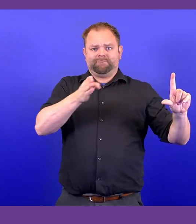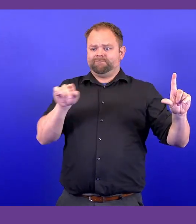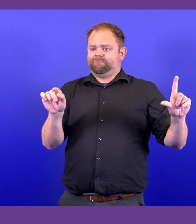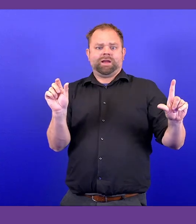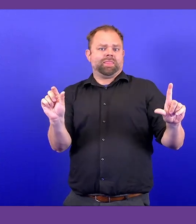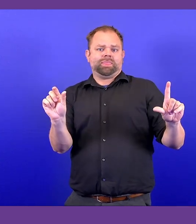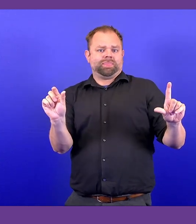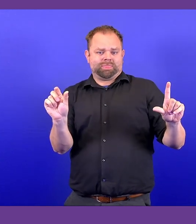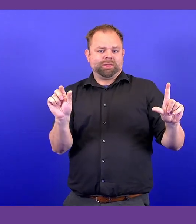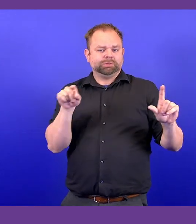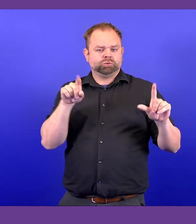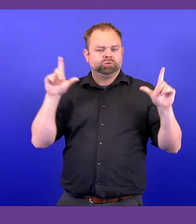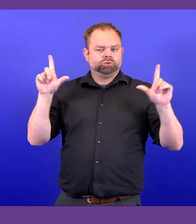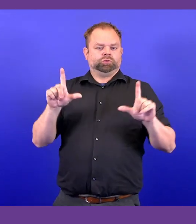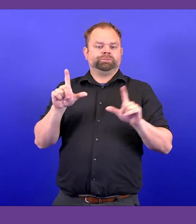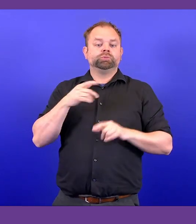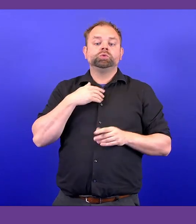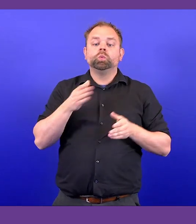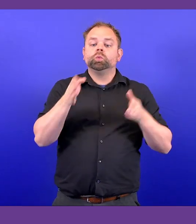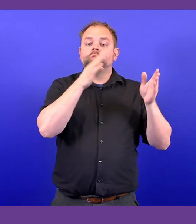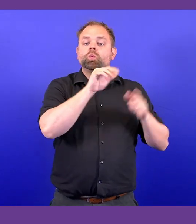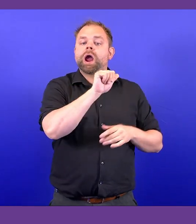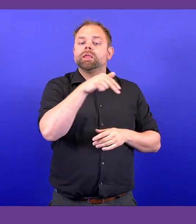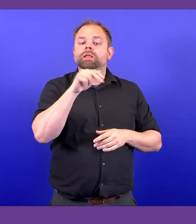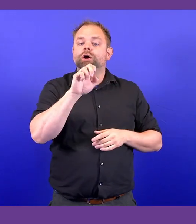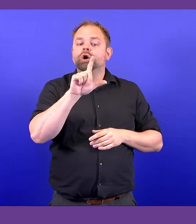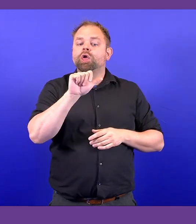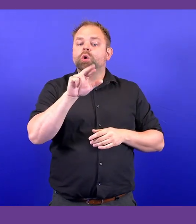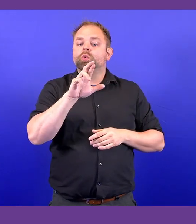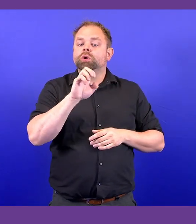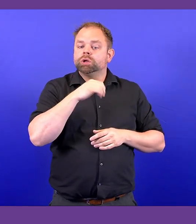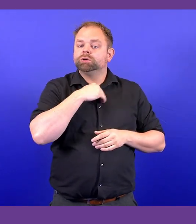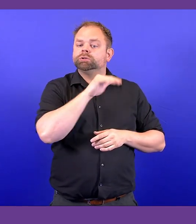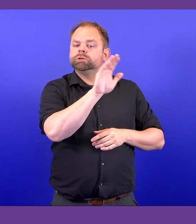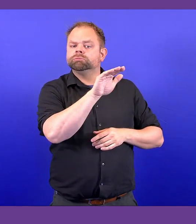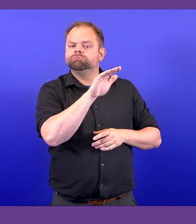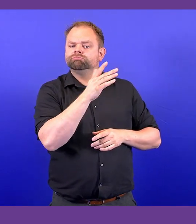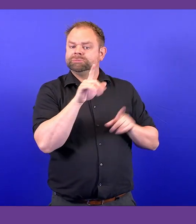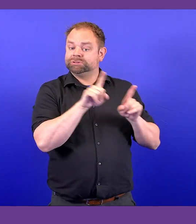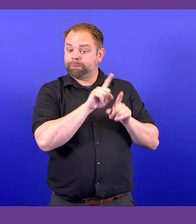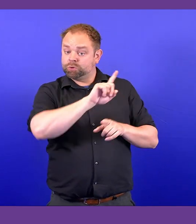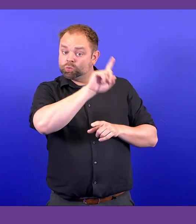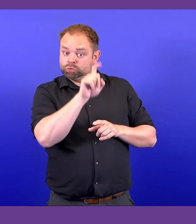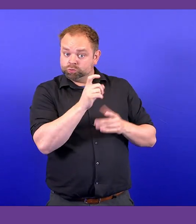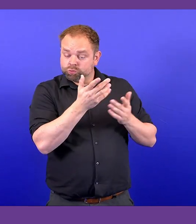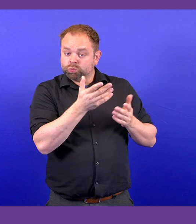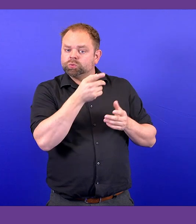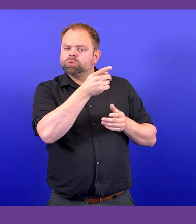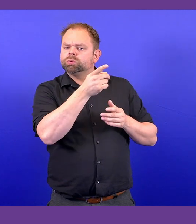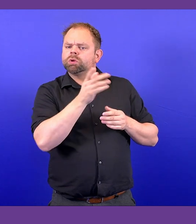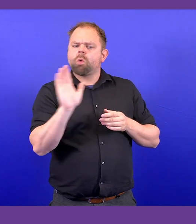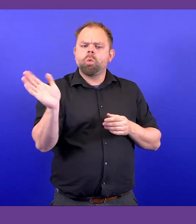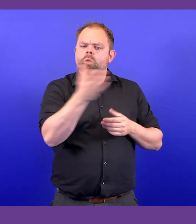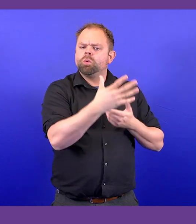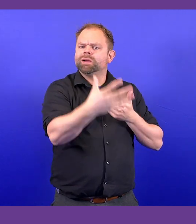really make sure that, our member companies, of what internally within our member companies,